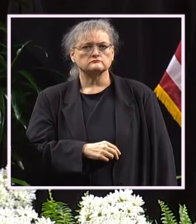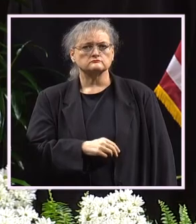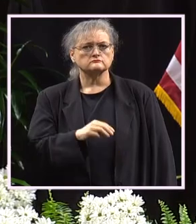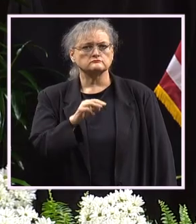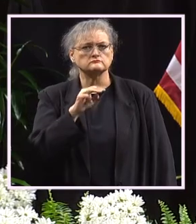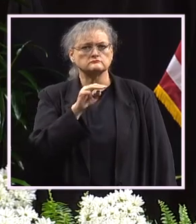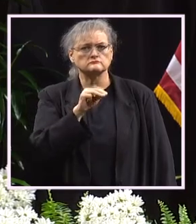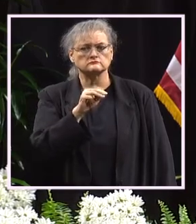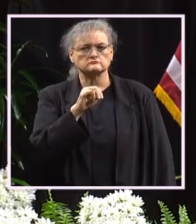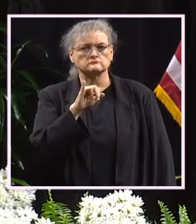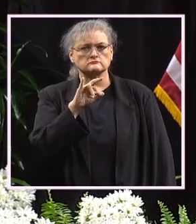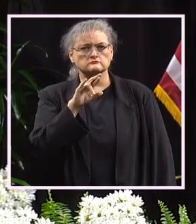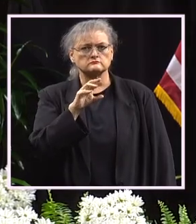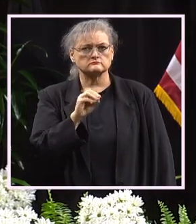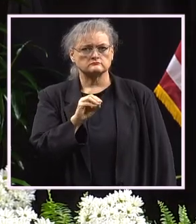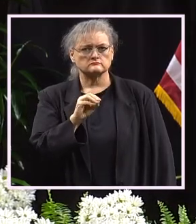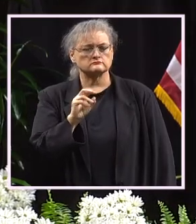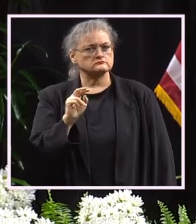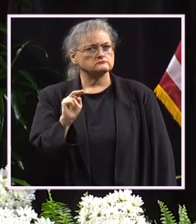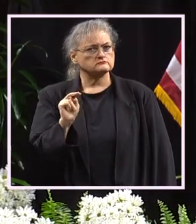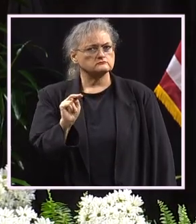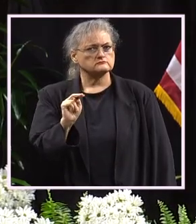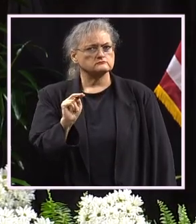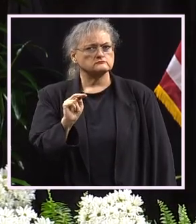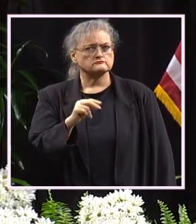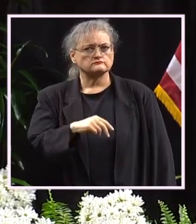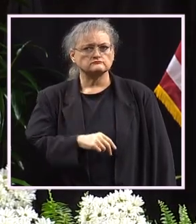Miro Henry Nazarian,